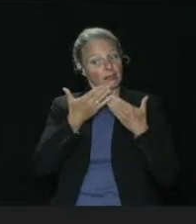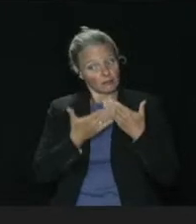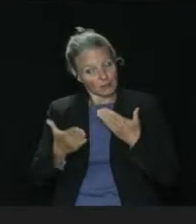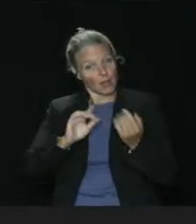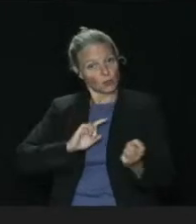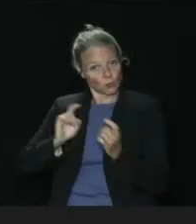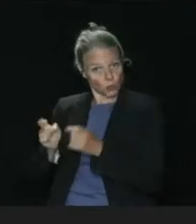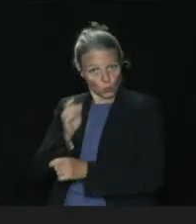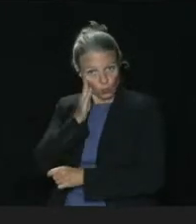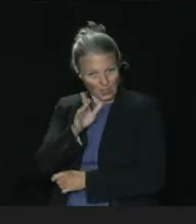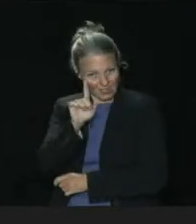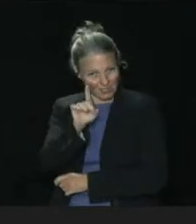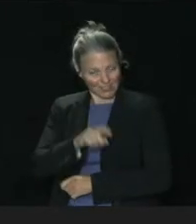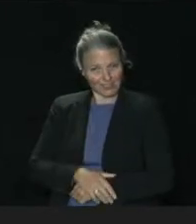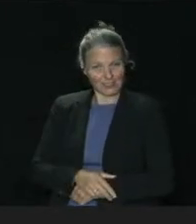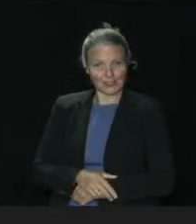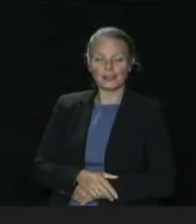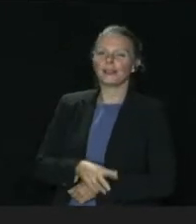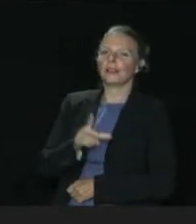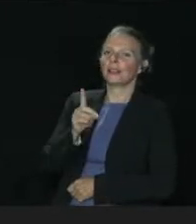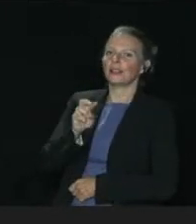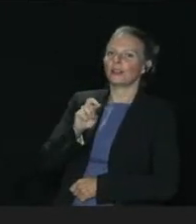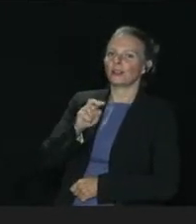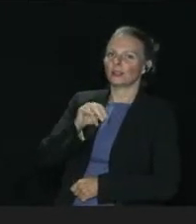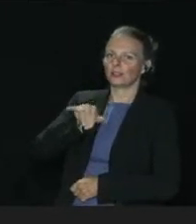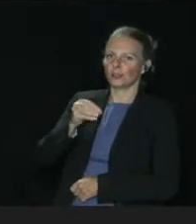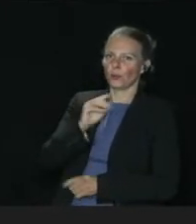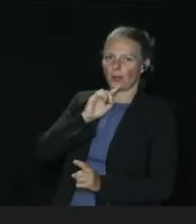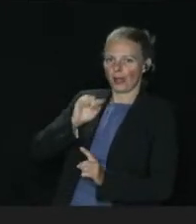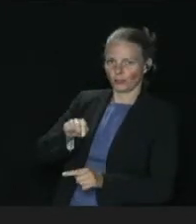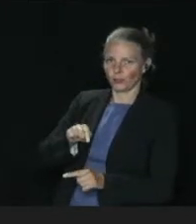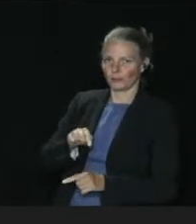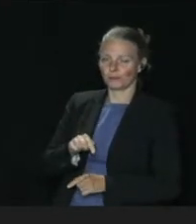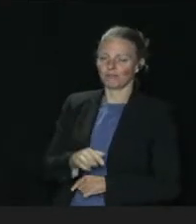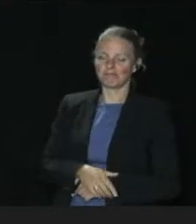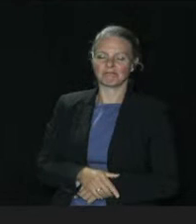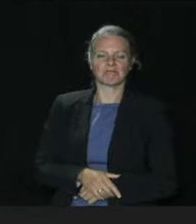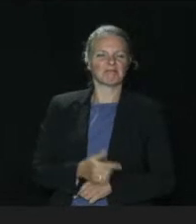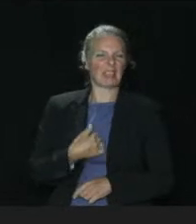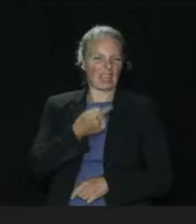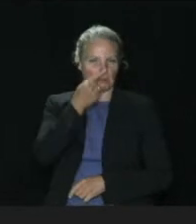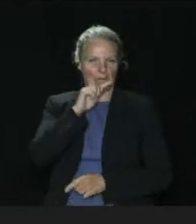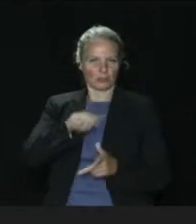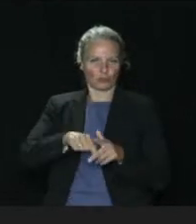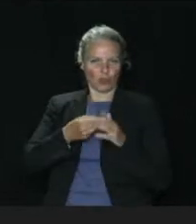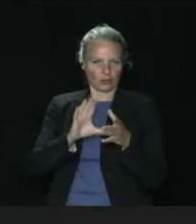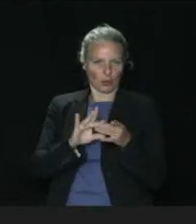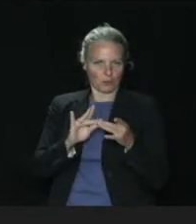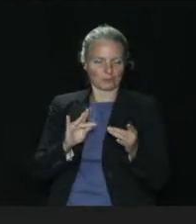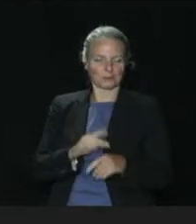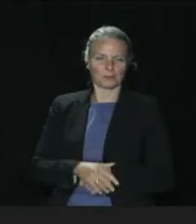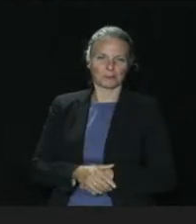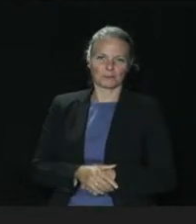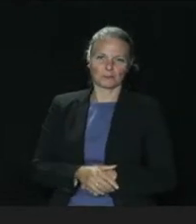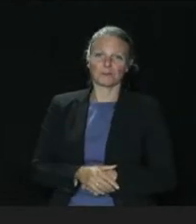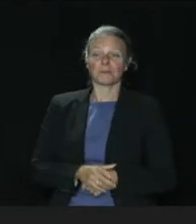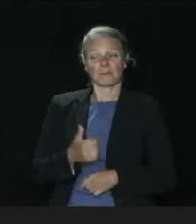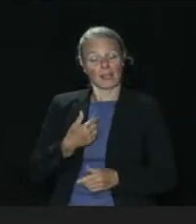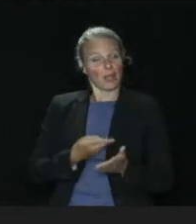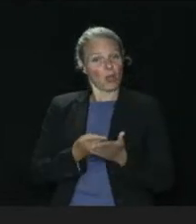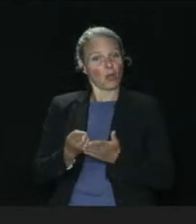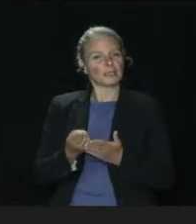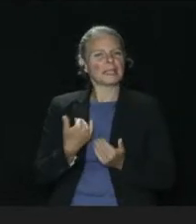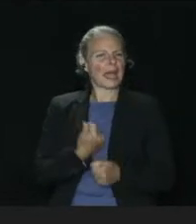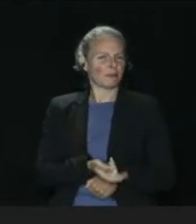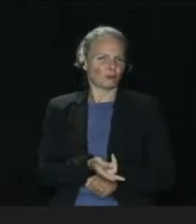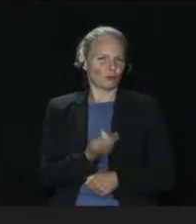It's Dr. Njoo. Maybe I can start because you put the question. I think that to be quite honest, I think that there are sort of two tracks, but